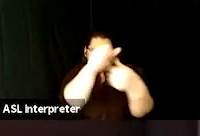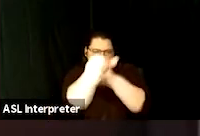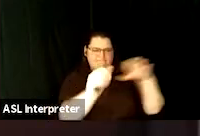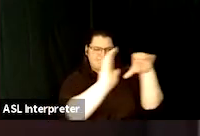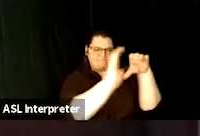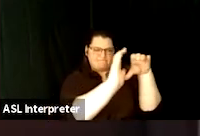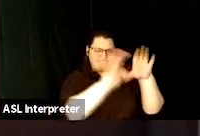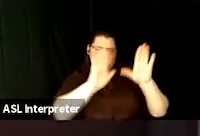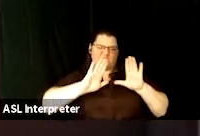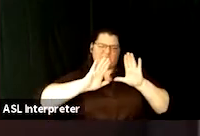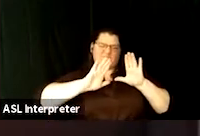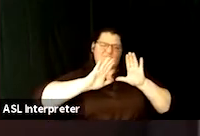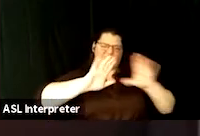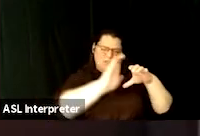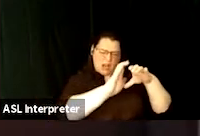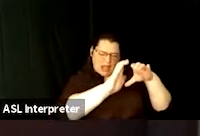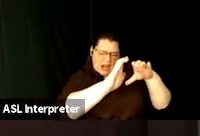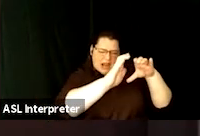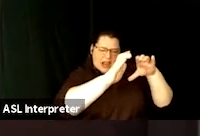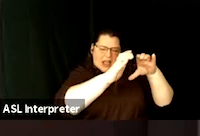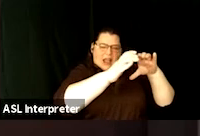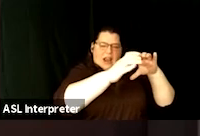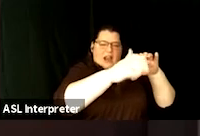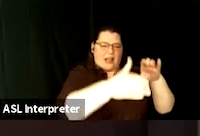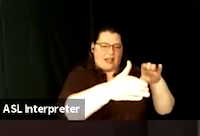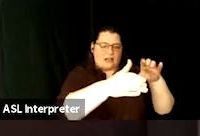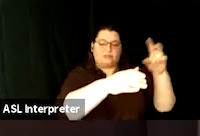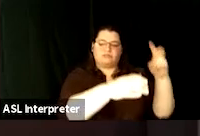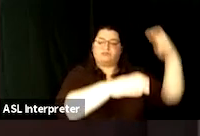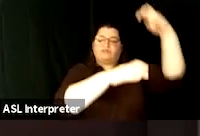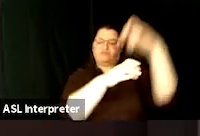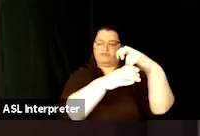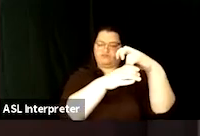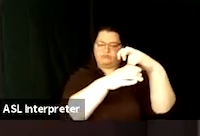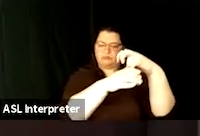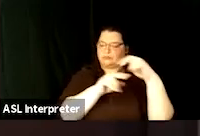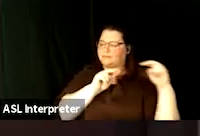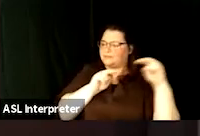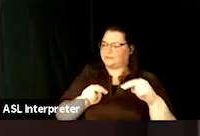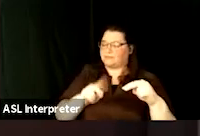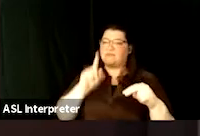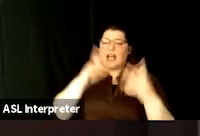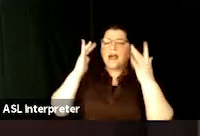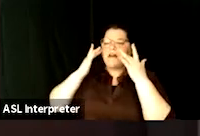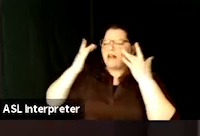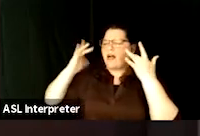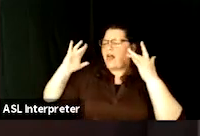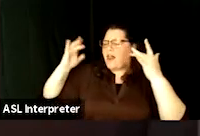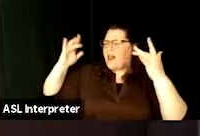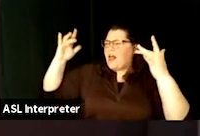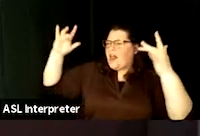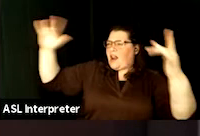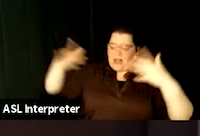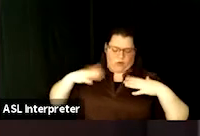snow. For fear of him, the guards shook and became like dead men. But the angel said to the